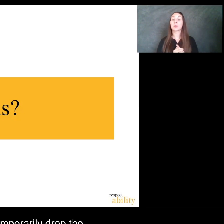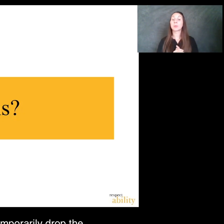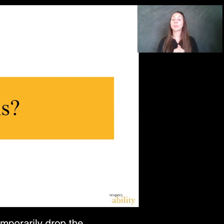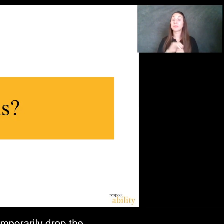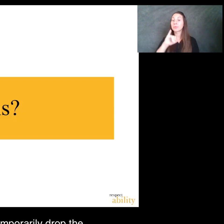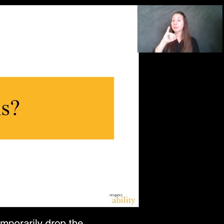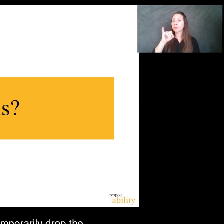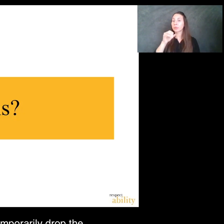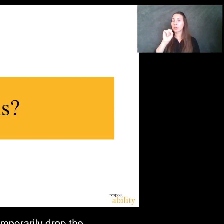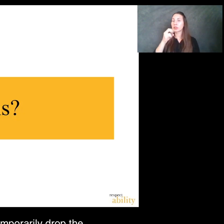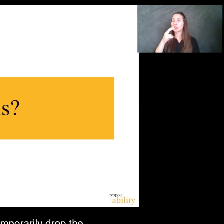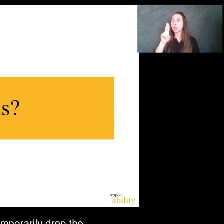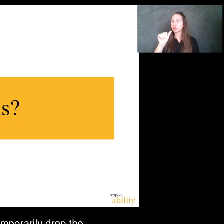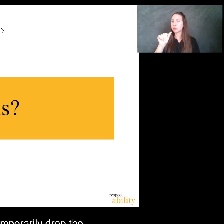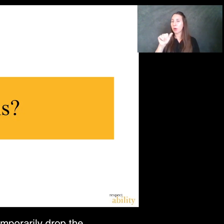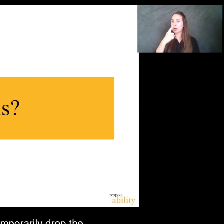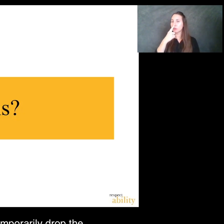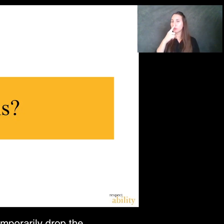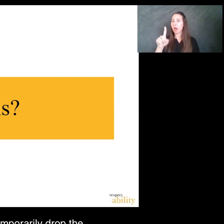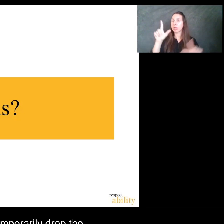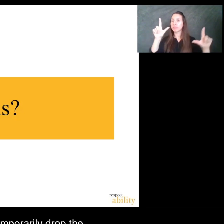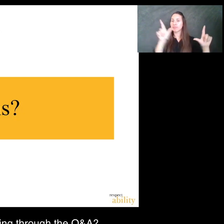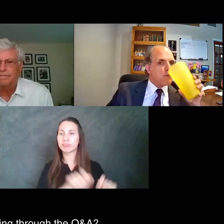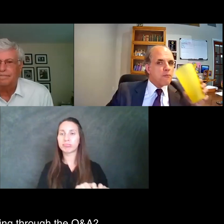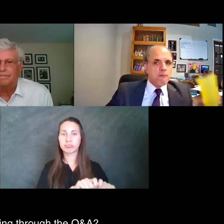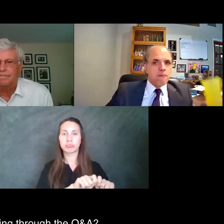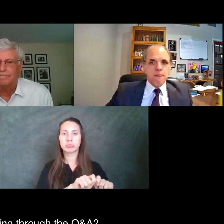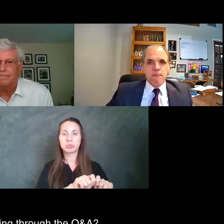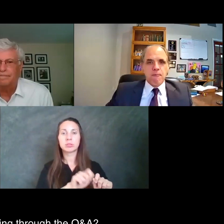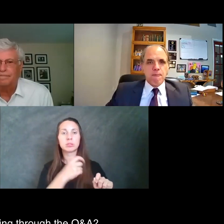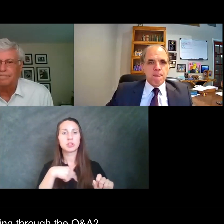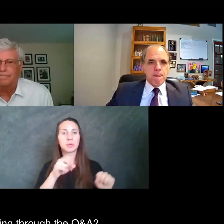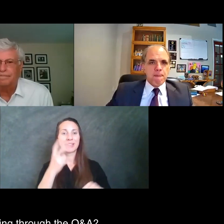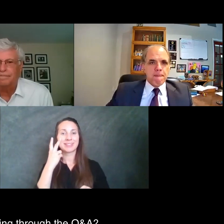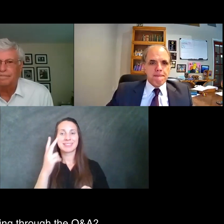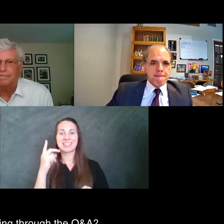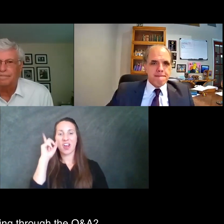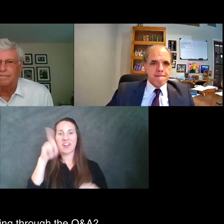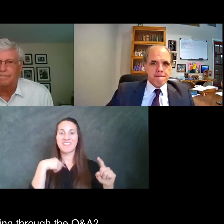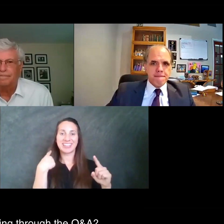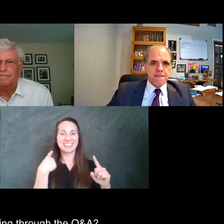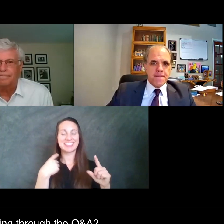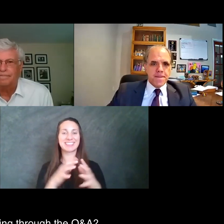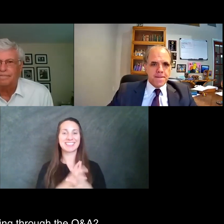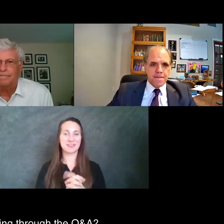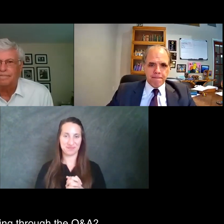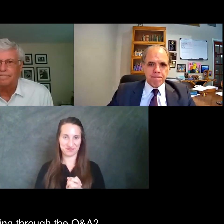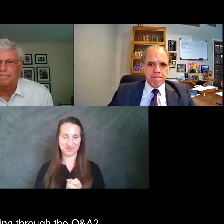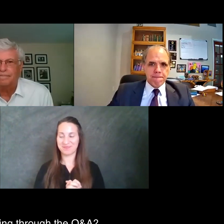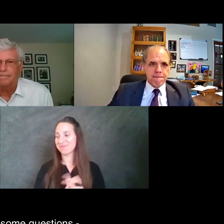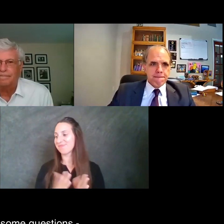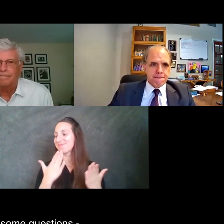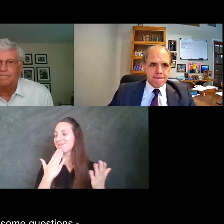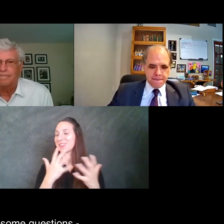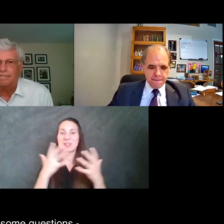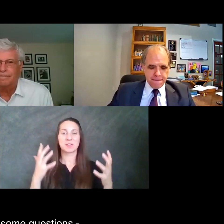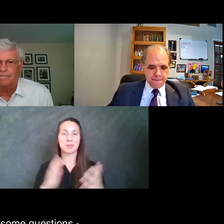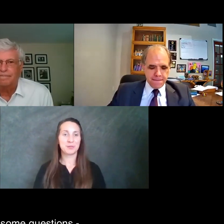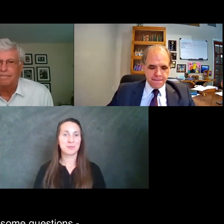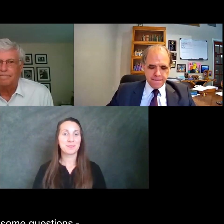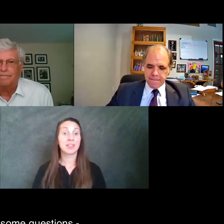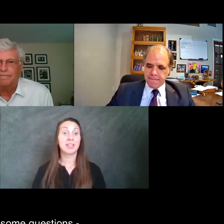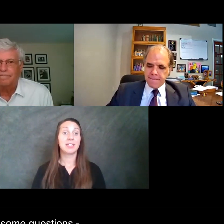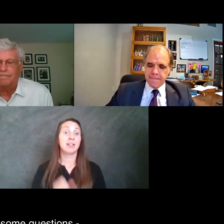temporarily drop the presentation so people can see our faces as we're going through the Q&A? Thanks so much.